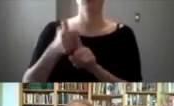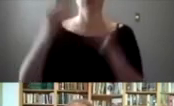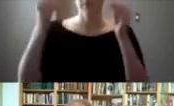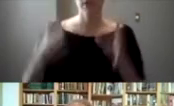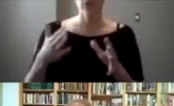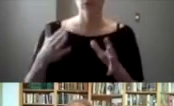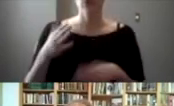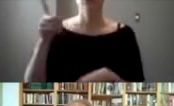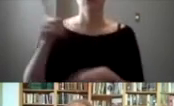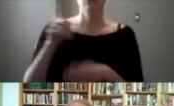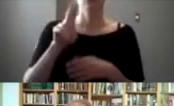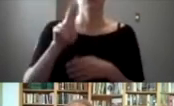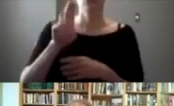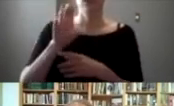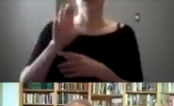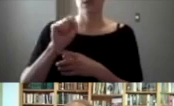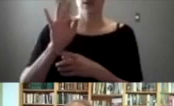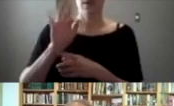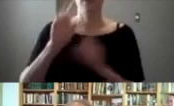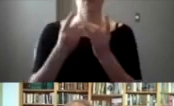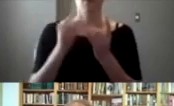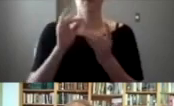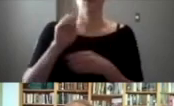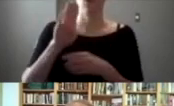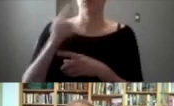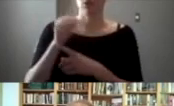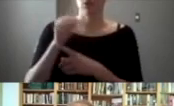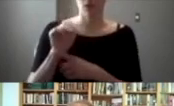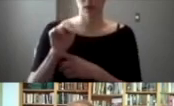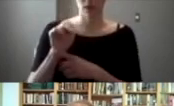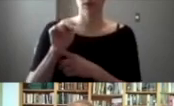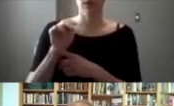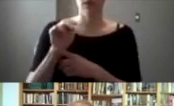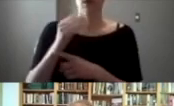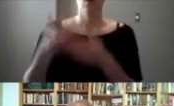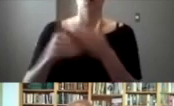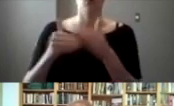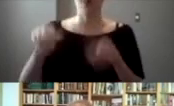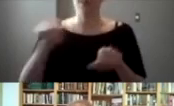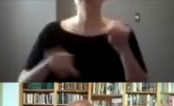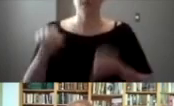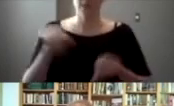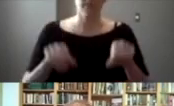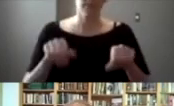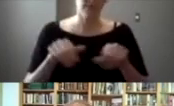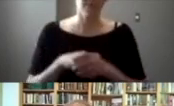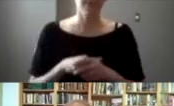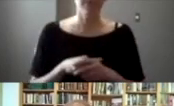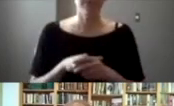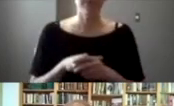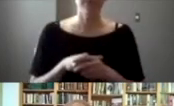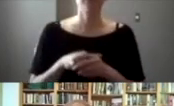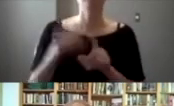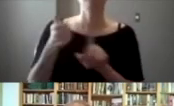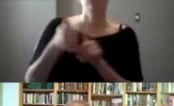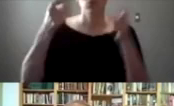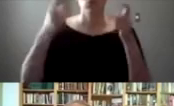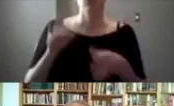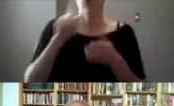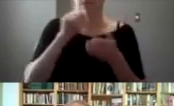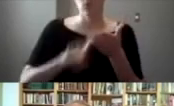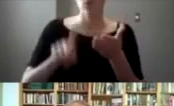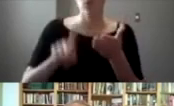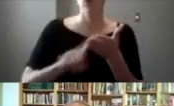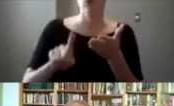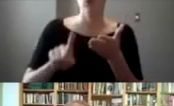at the UCSF Department of Obstetrics and Gynecology and Reproductive Sciences and the Director of Research